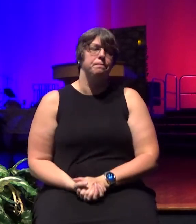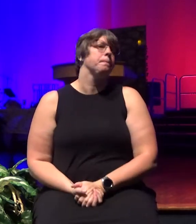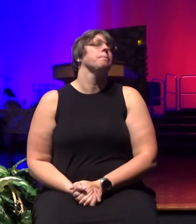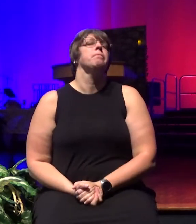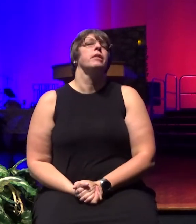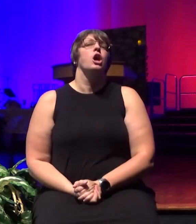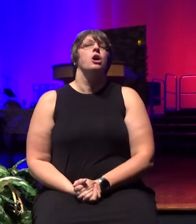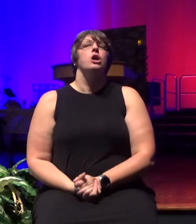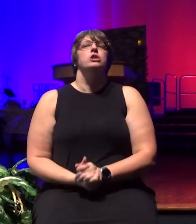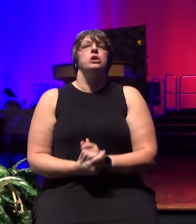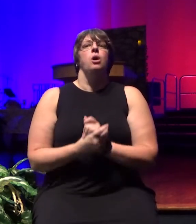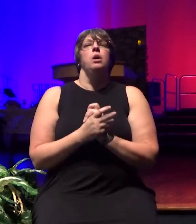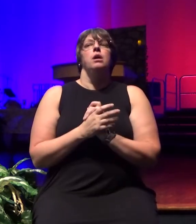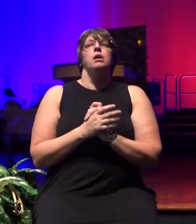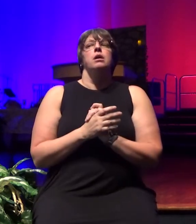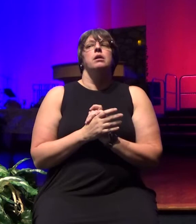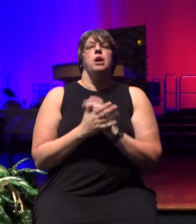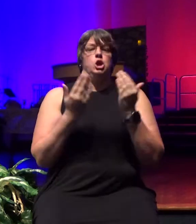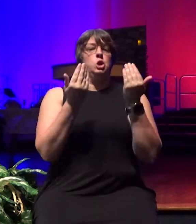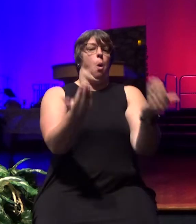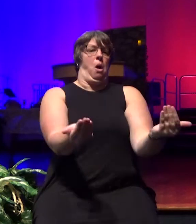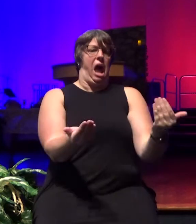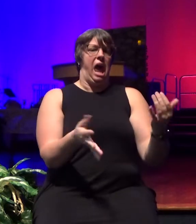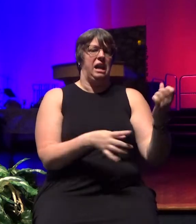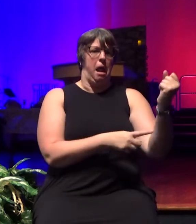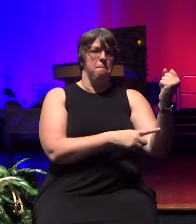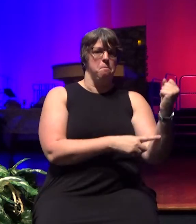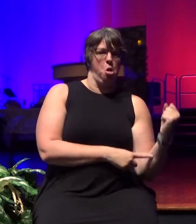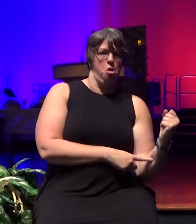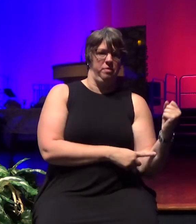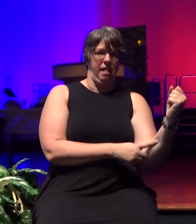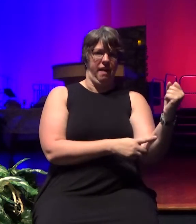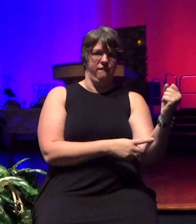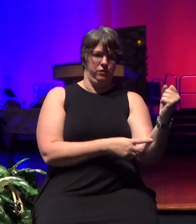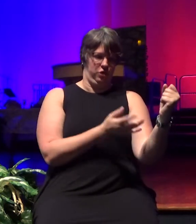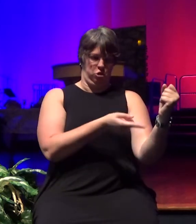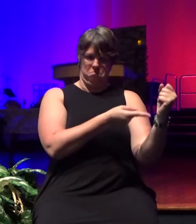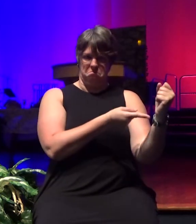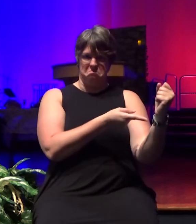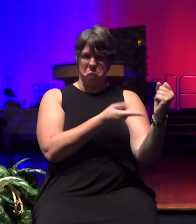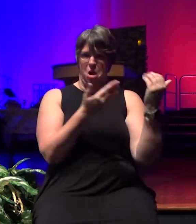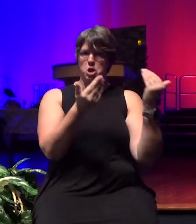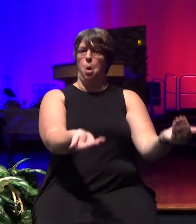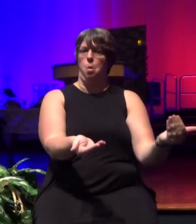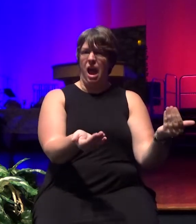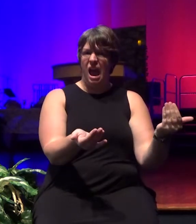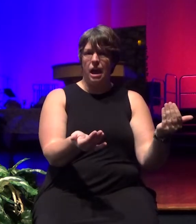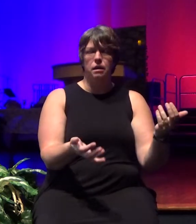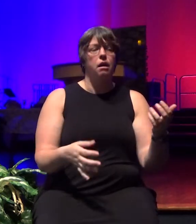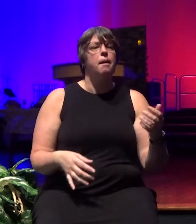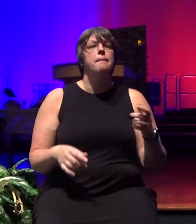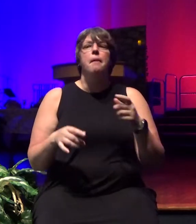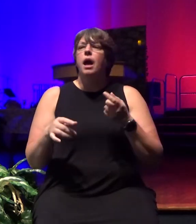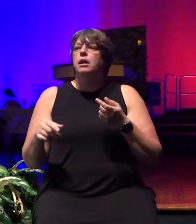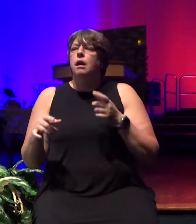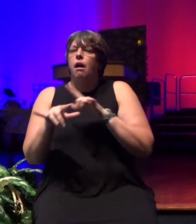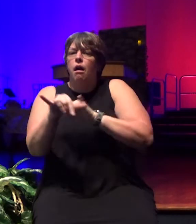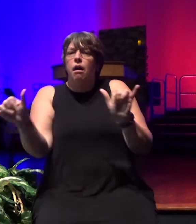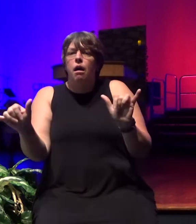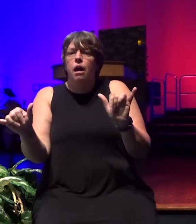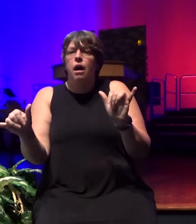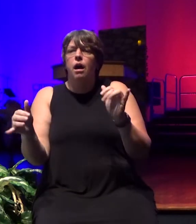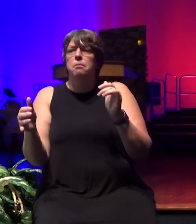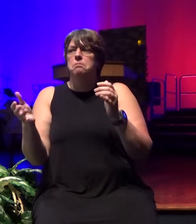it, let's inventory any other toxic beliefs that are running rampant in our consciousness that